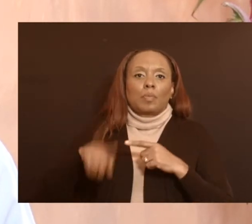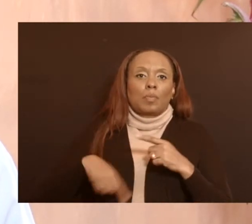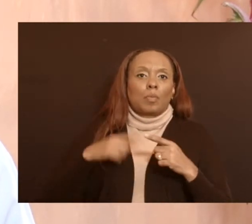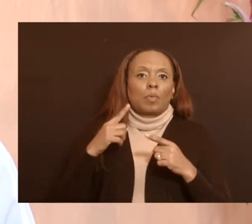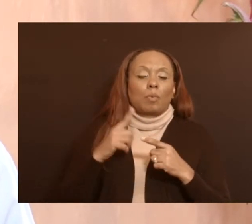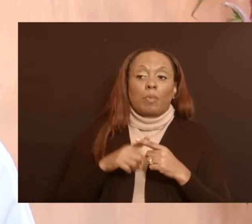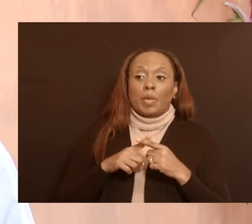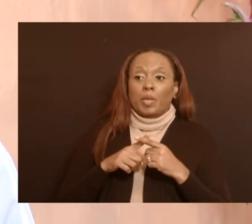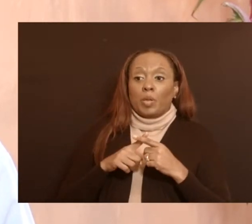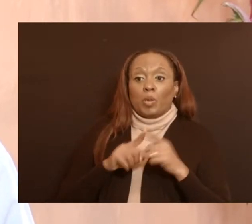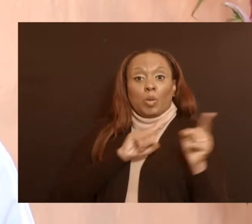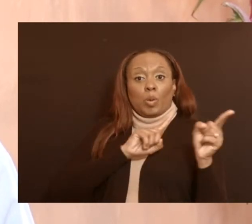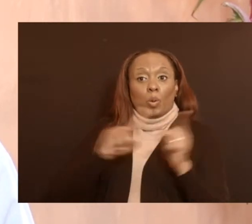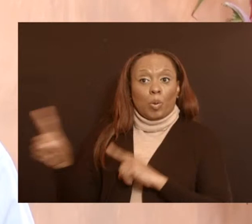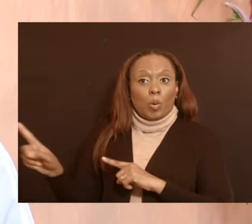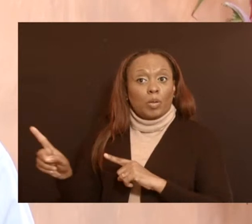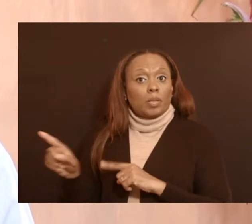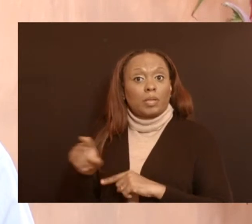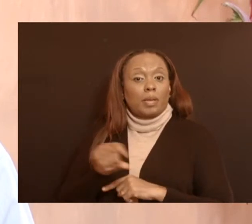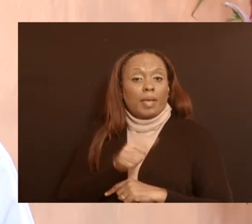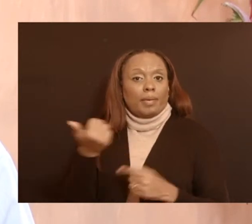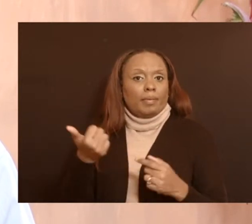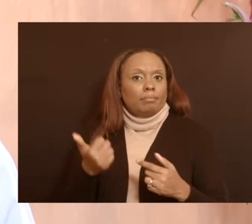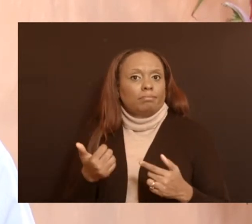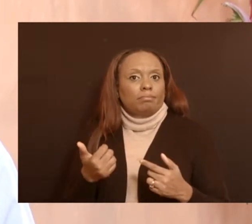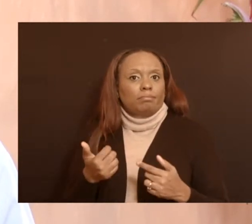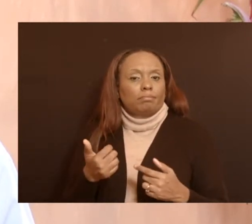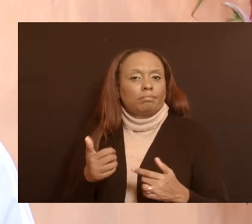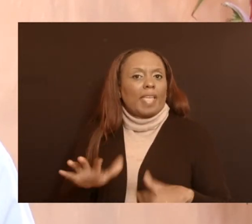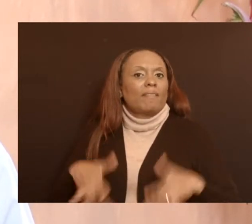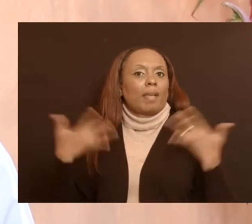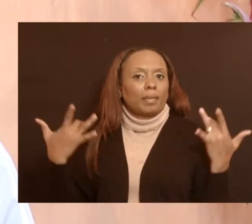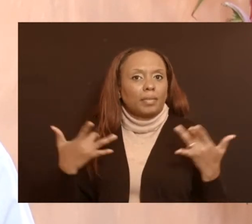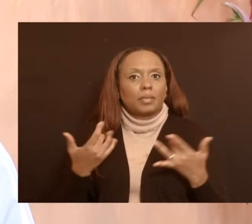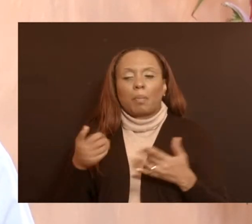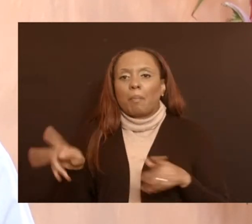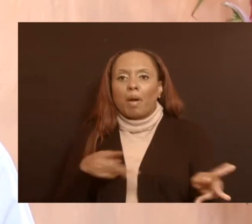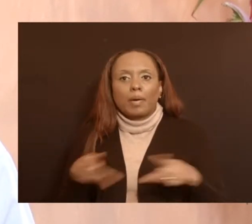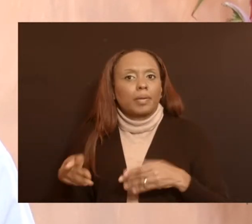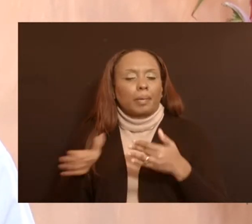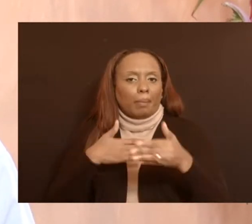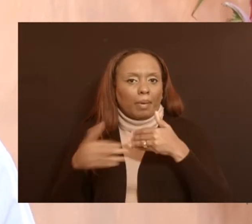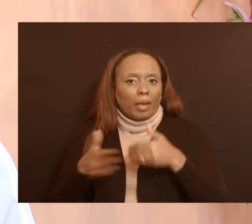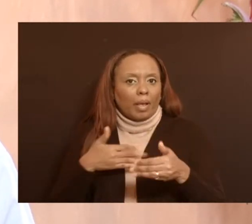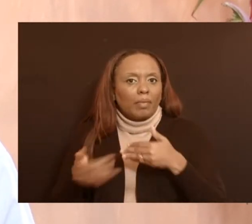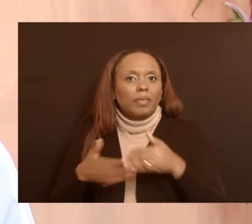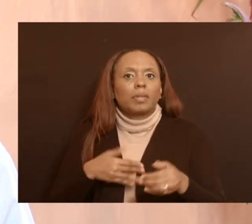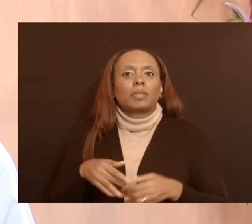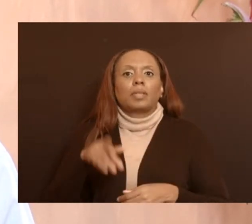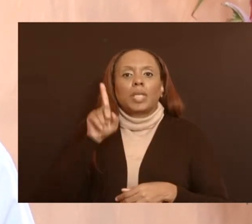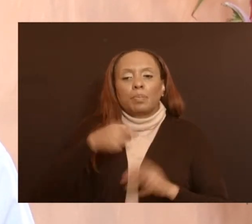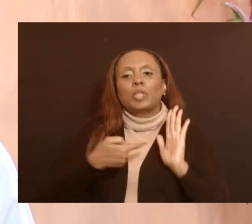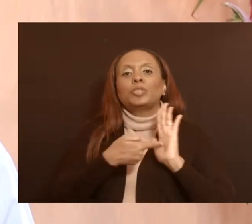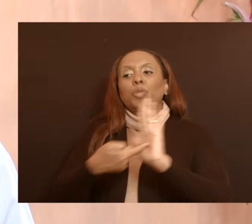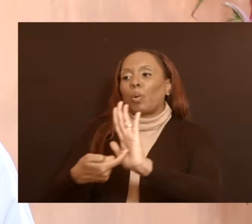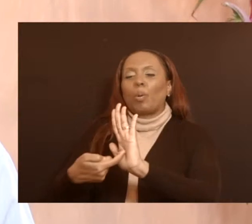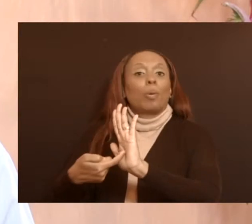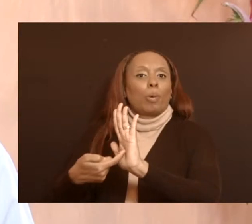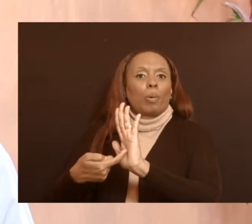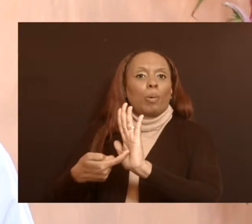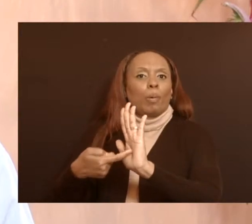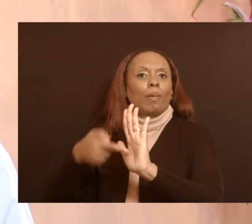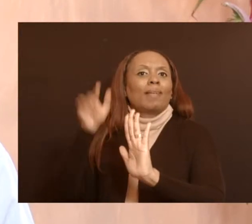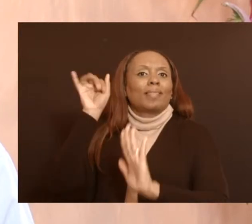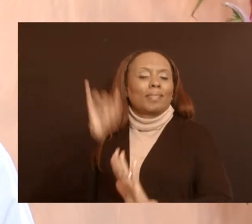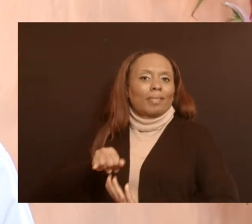those events that you spoke to earlier. And we will be speaking to the event organizers and so